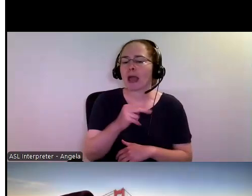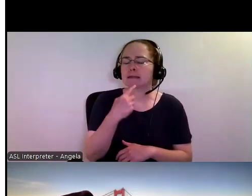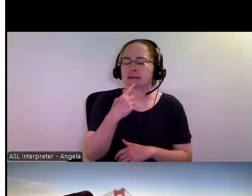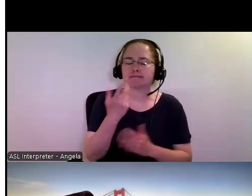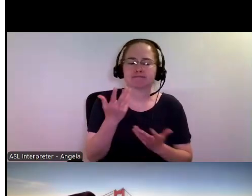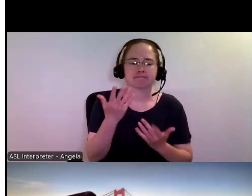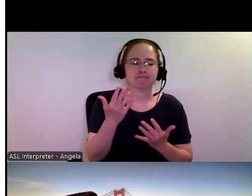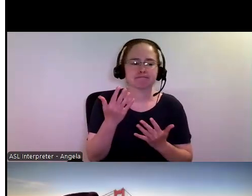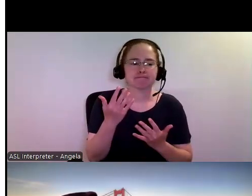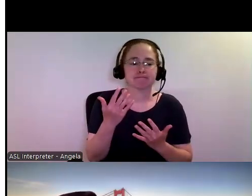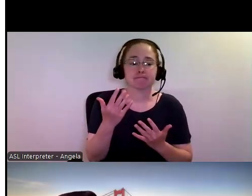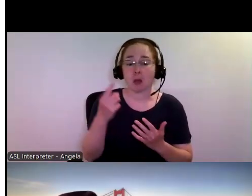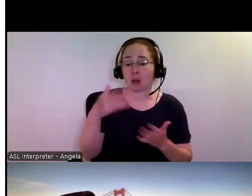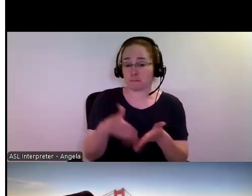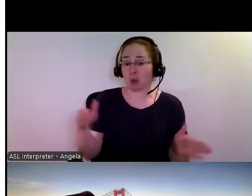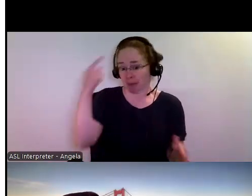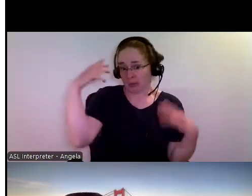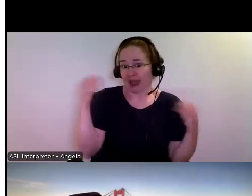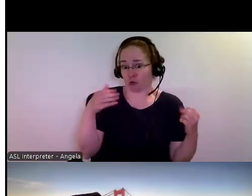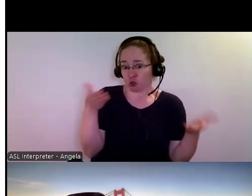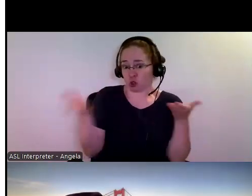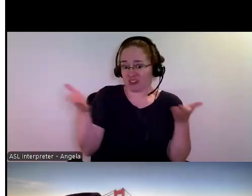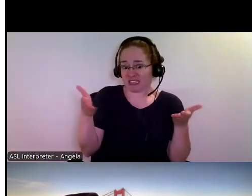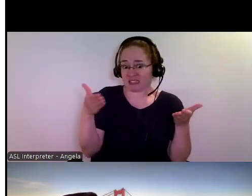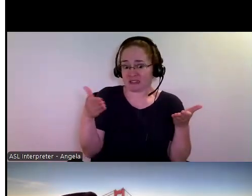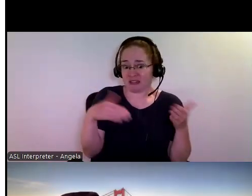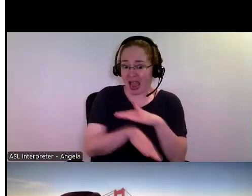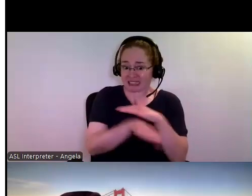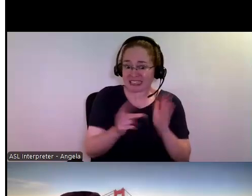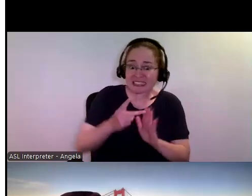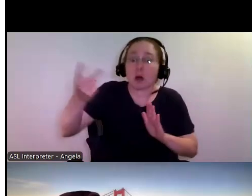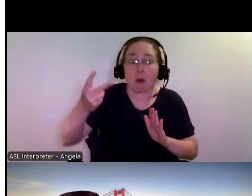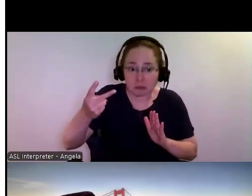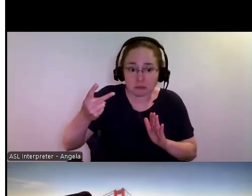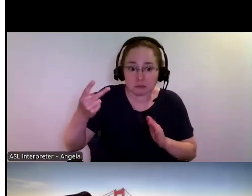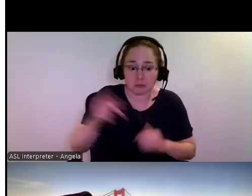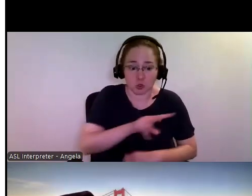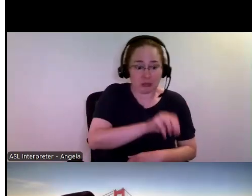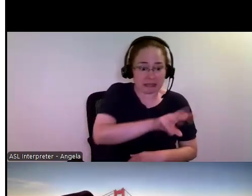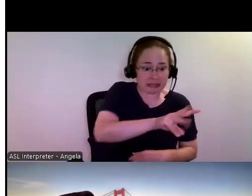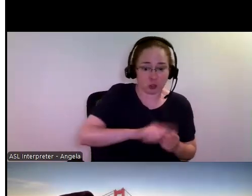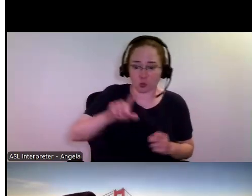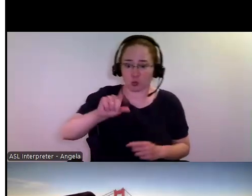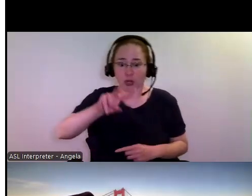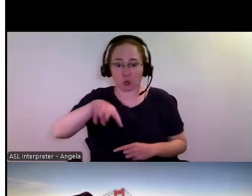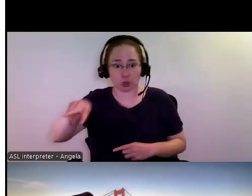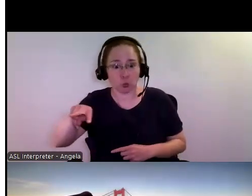access for public mental health services has doubled between 2006 and